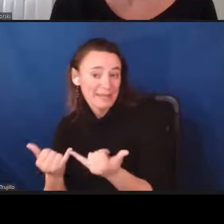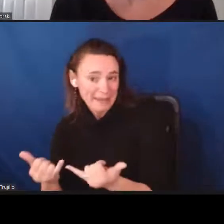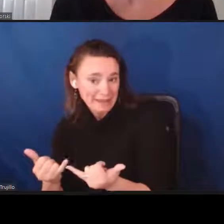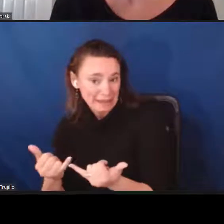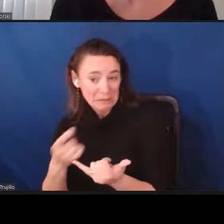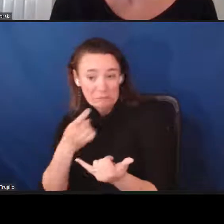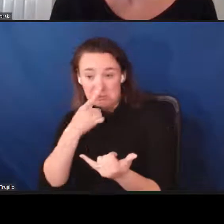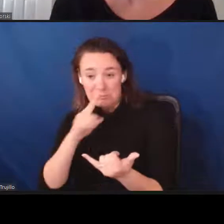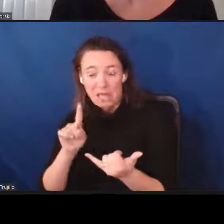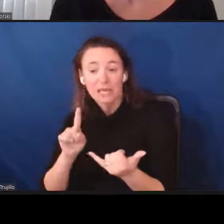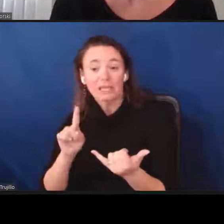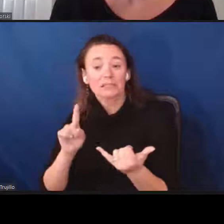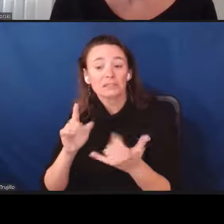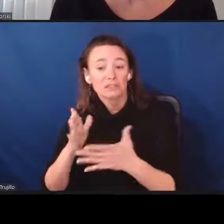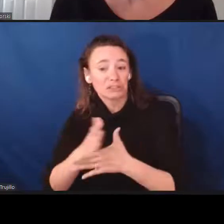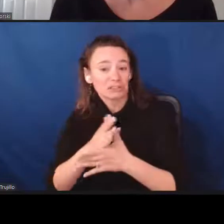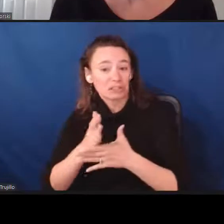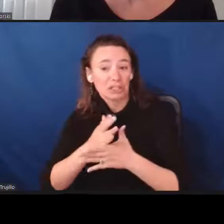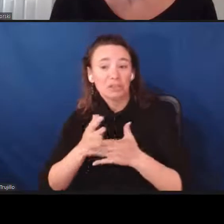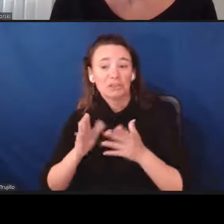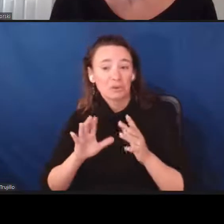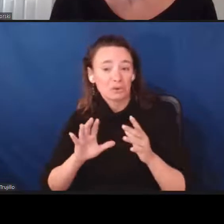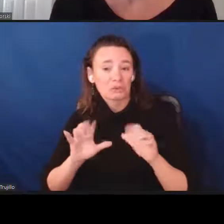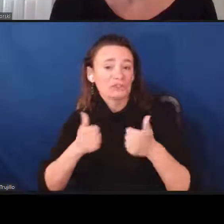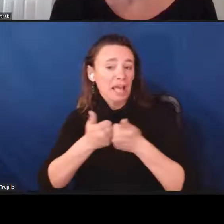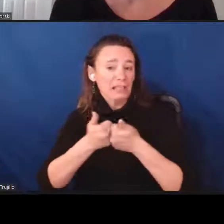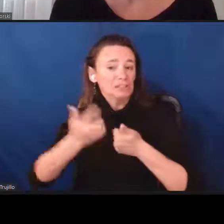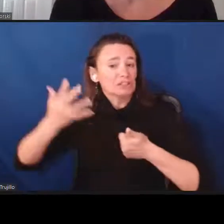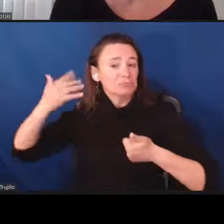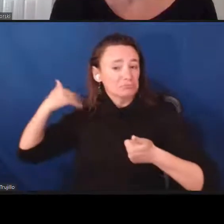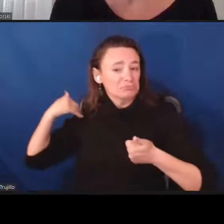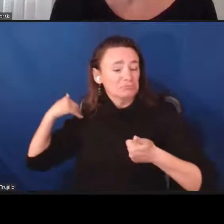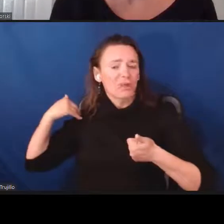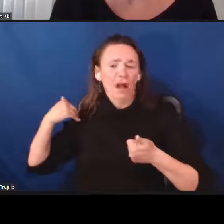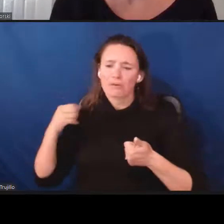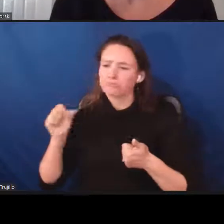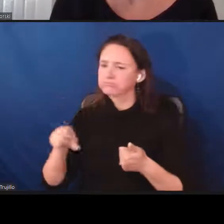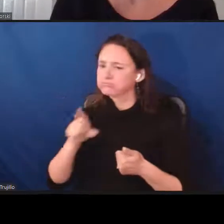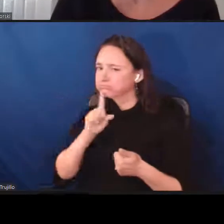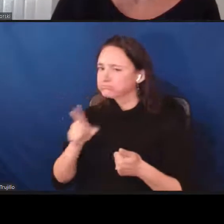those experiences that you've had? Yeah, sure. I'd be happy to.